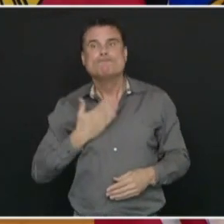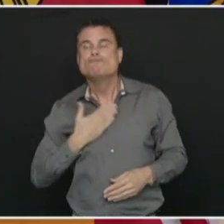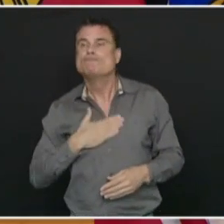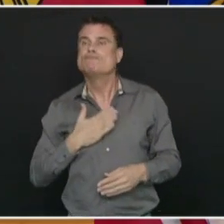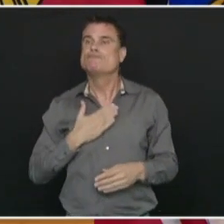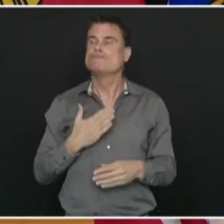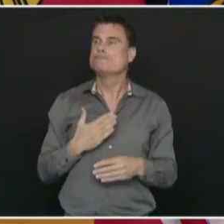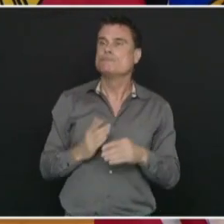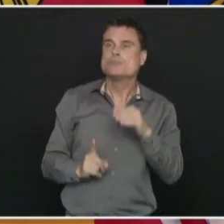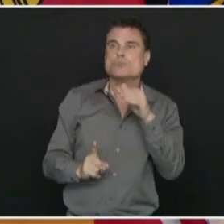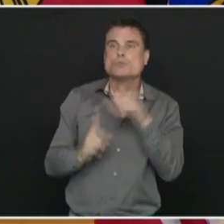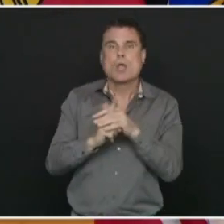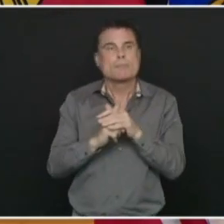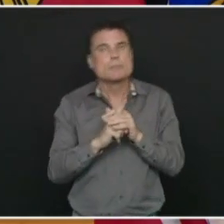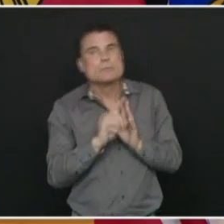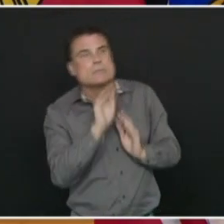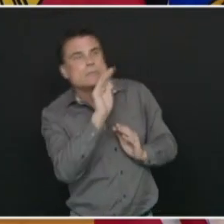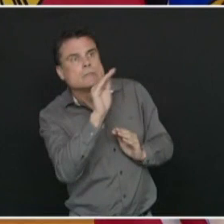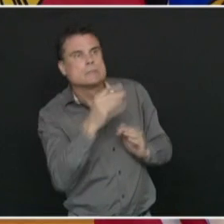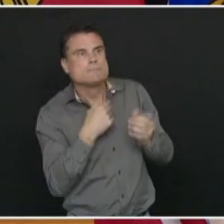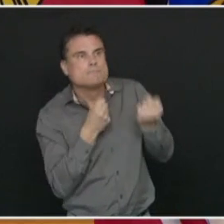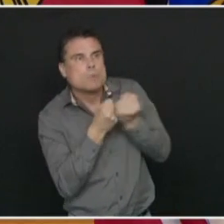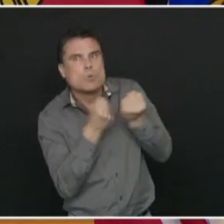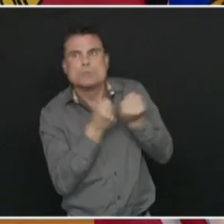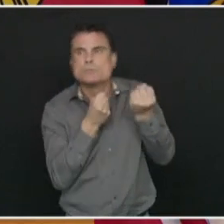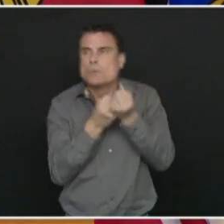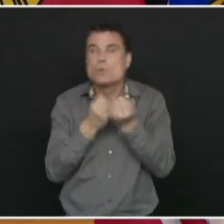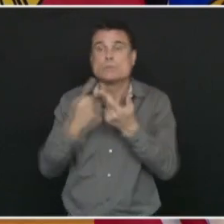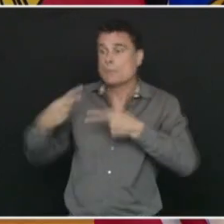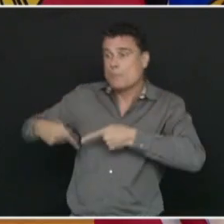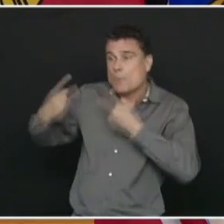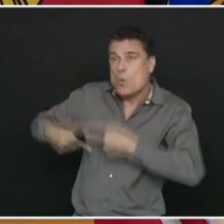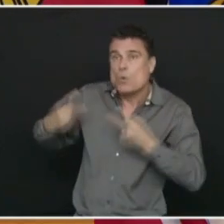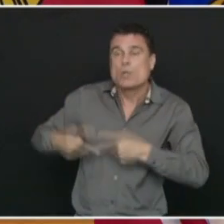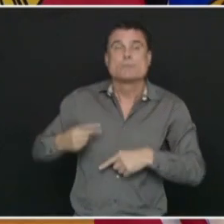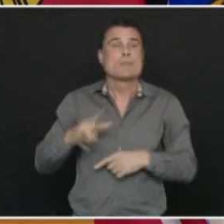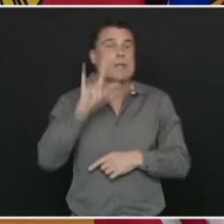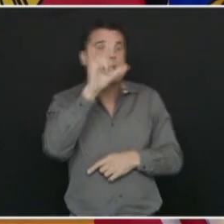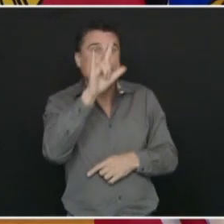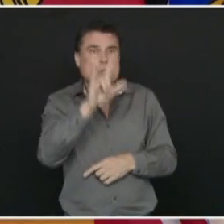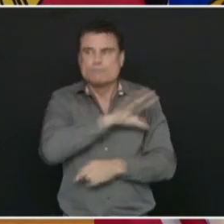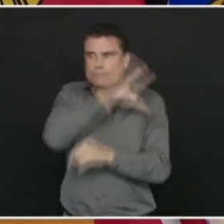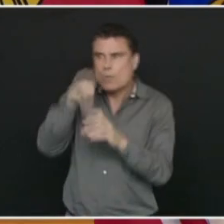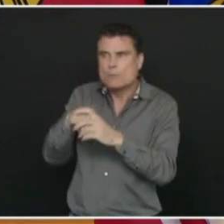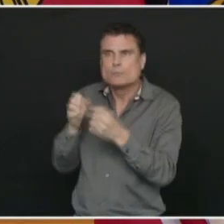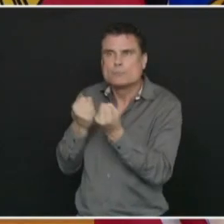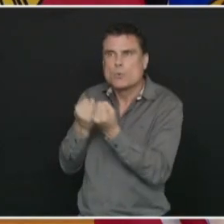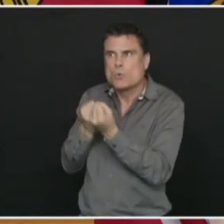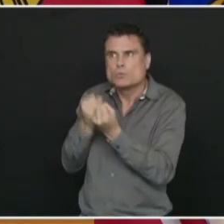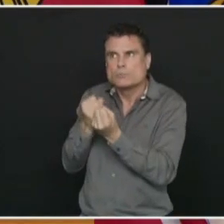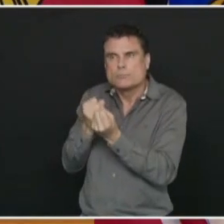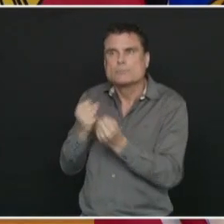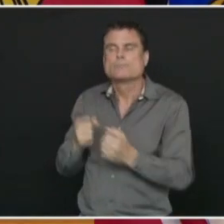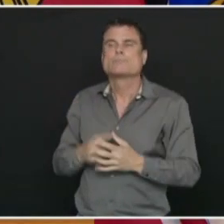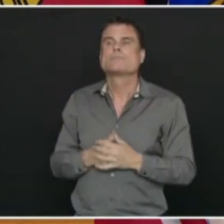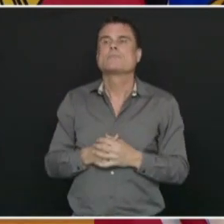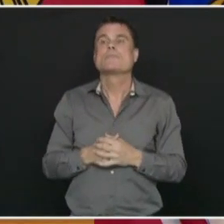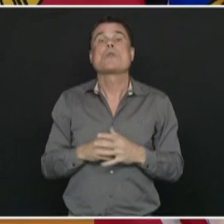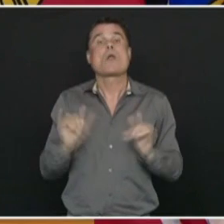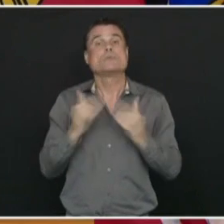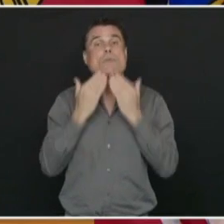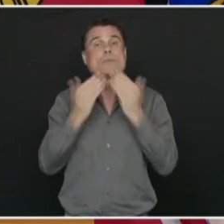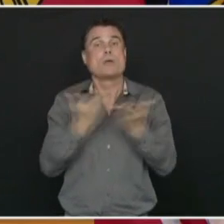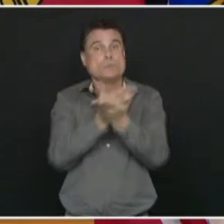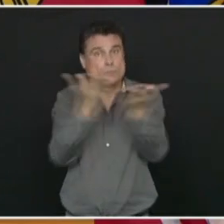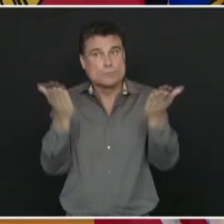the challenge of developing a serology report and that there isn't one yet. And I'm wondering, is the fact that we don't